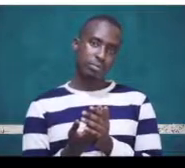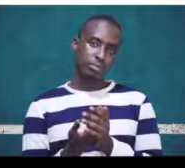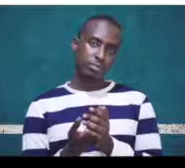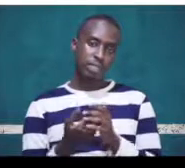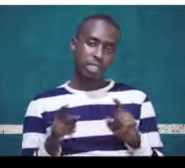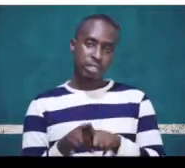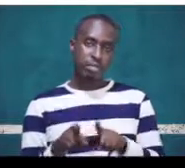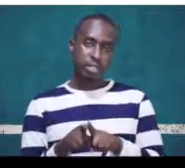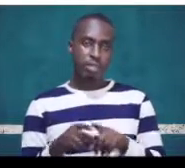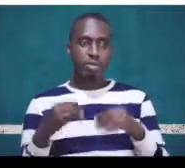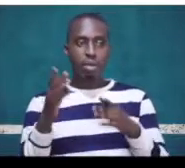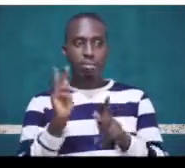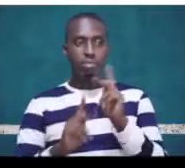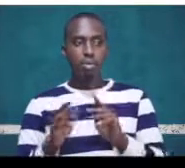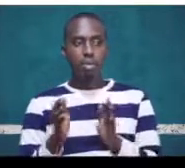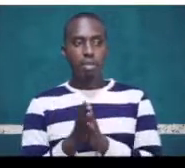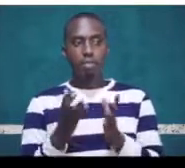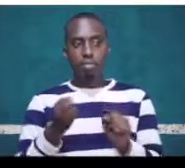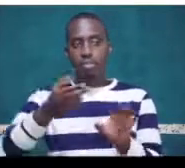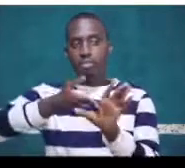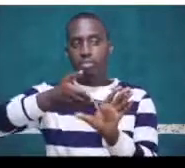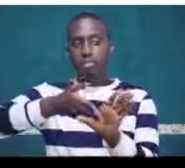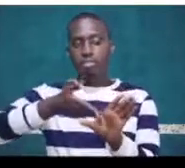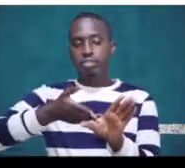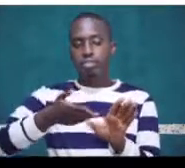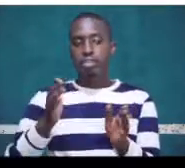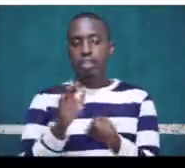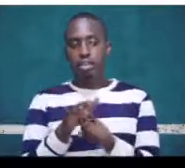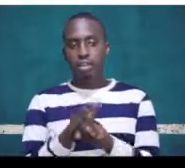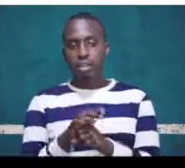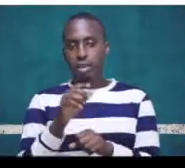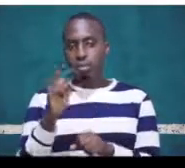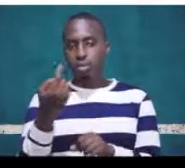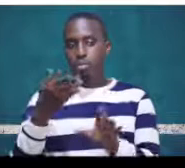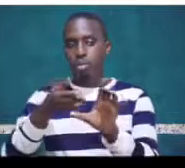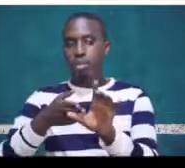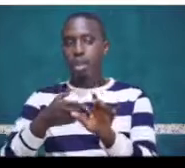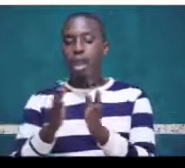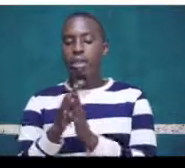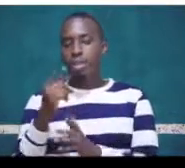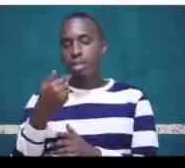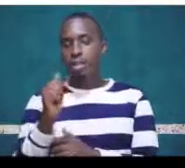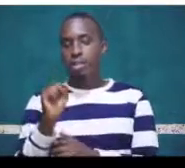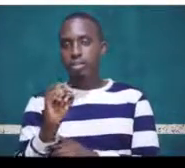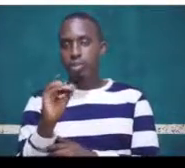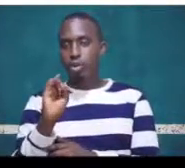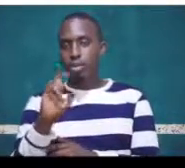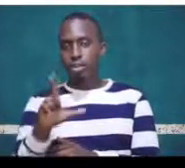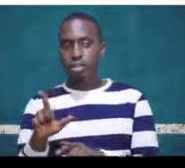taken to the people. And we have fuels. It is all premium fuels and the gases, oil, and lubricants